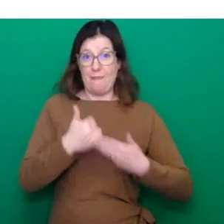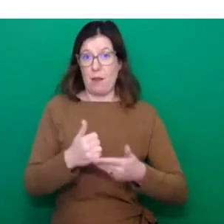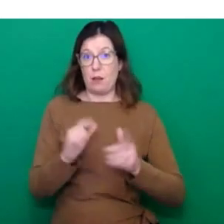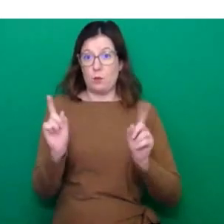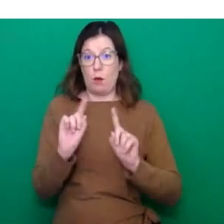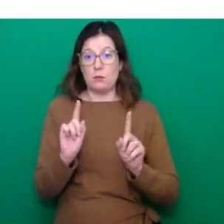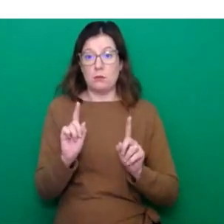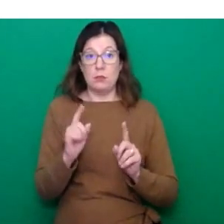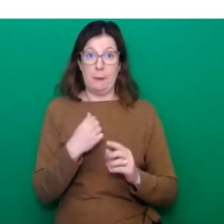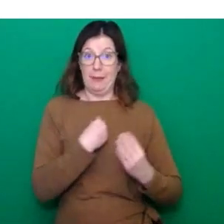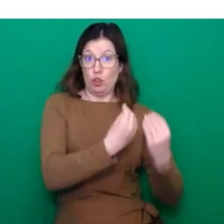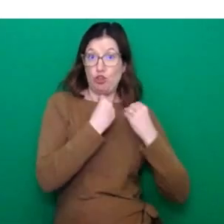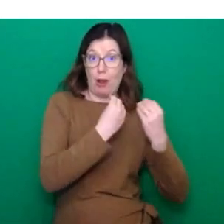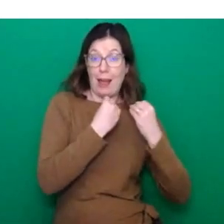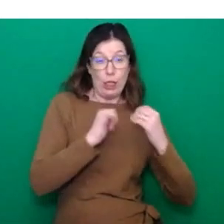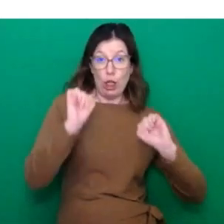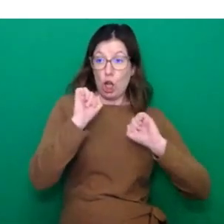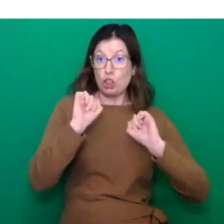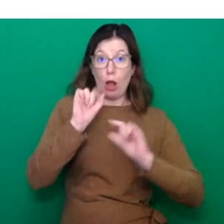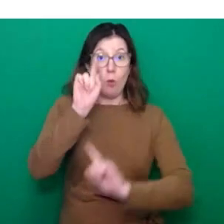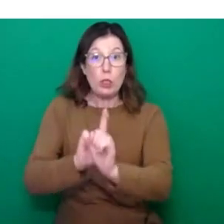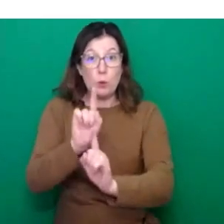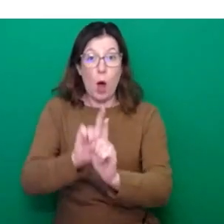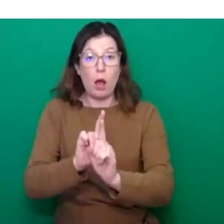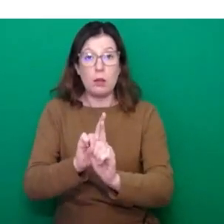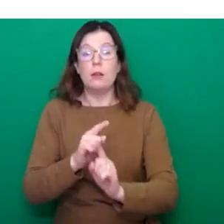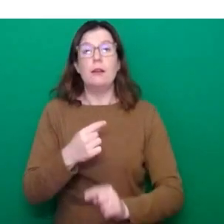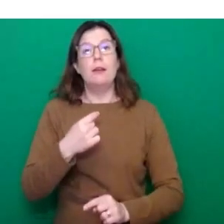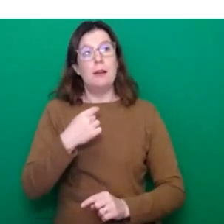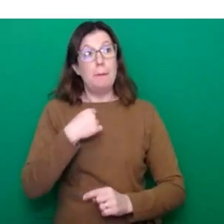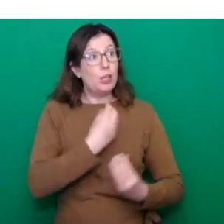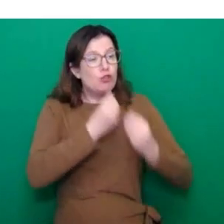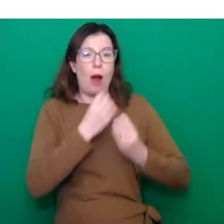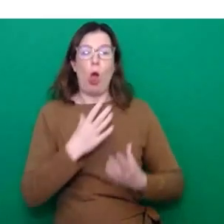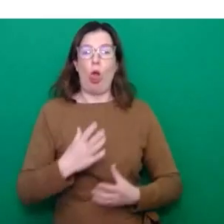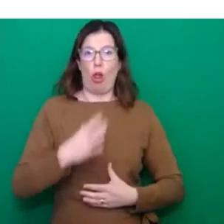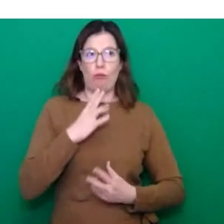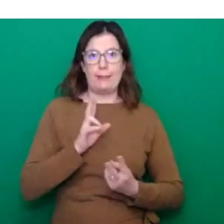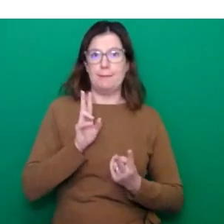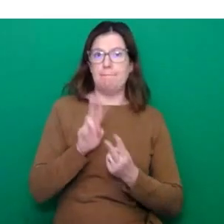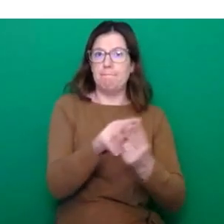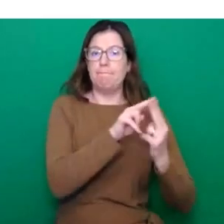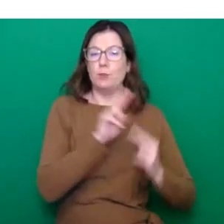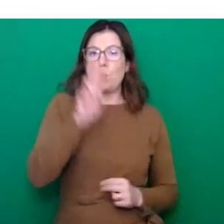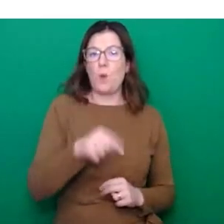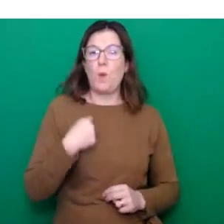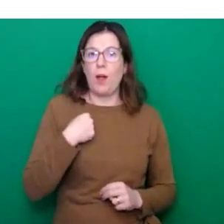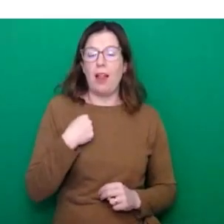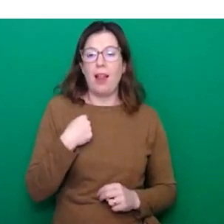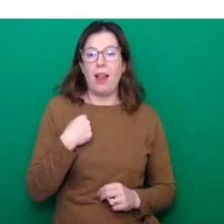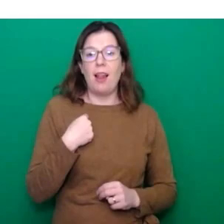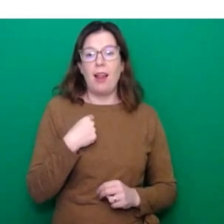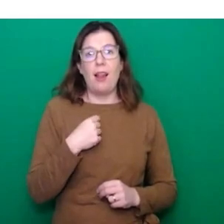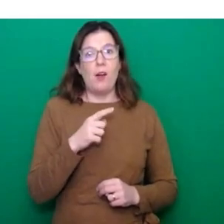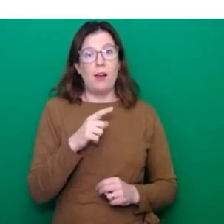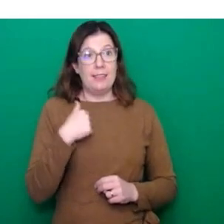was training, before I'd even seen any one-to-one clients, was building up those engagement skills with the schools, getting to know who